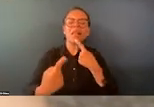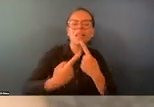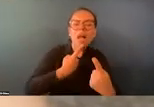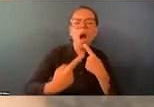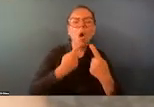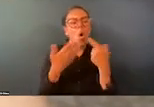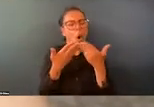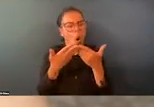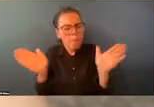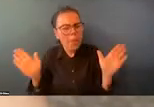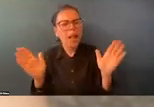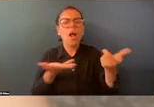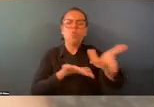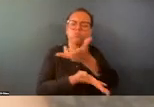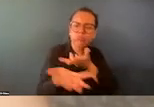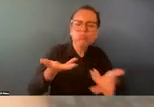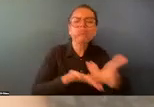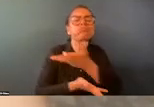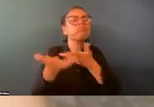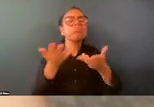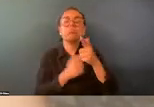dialogue, allowing introduction of